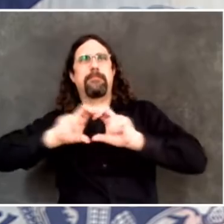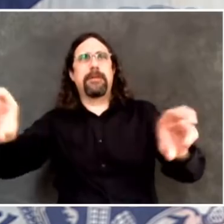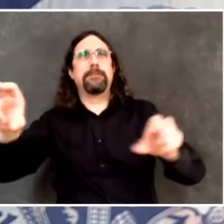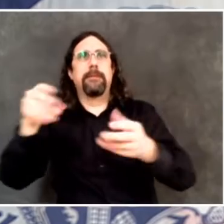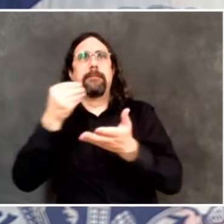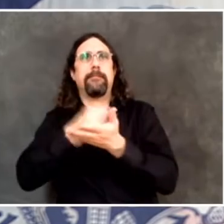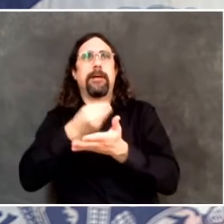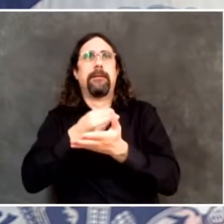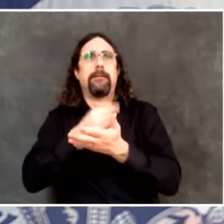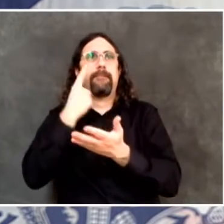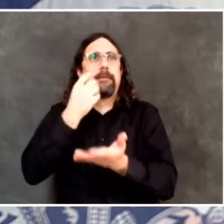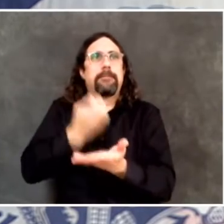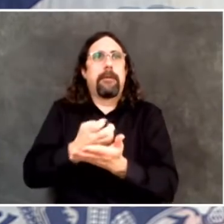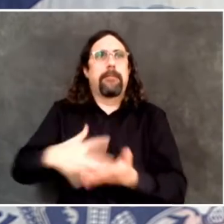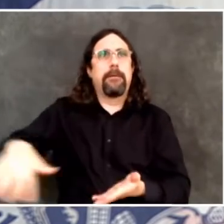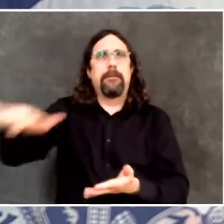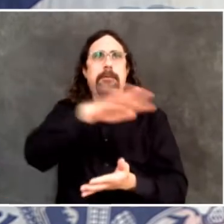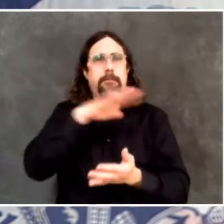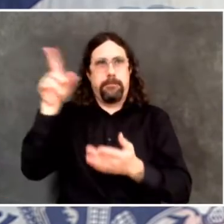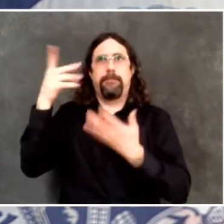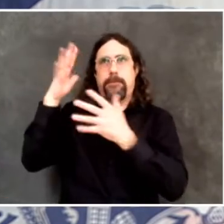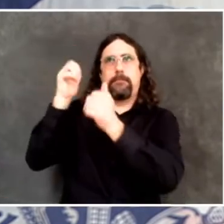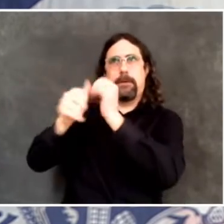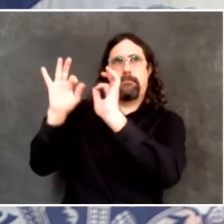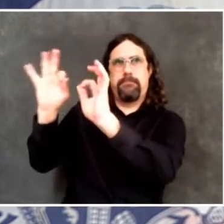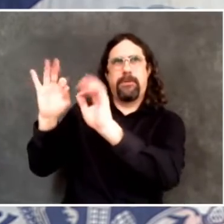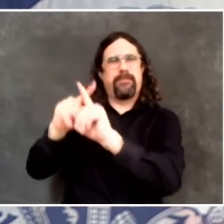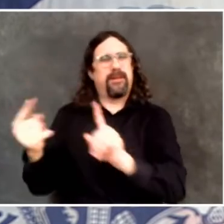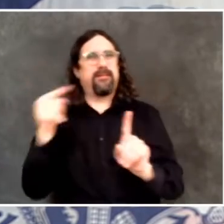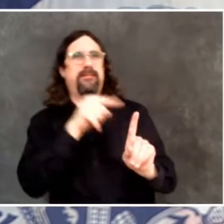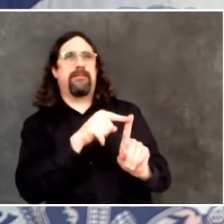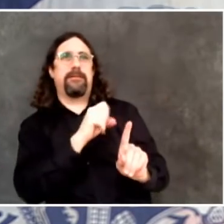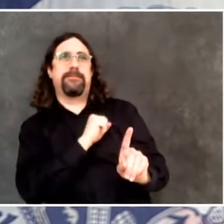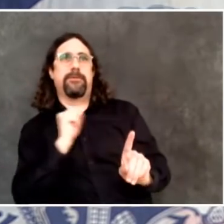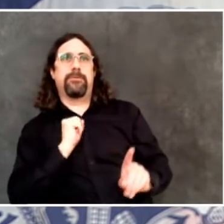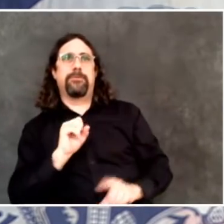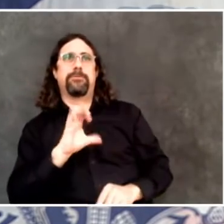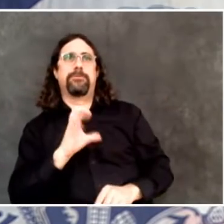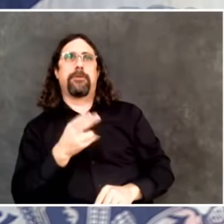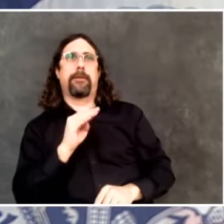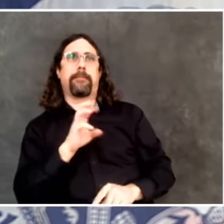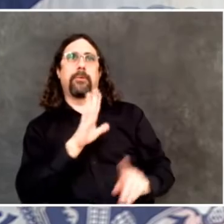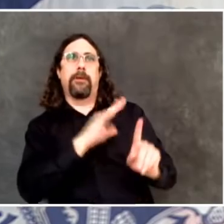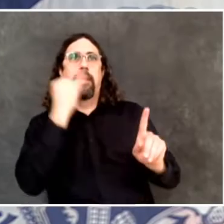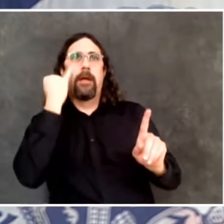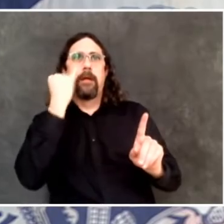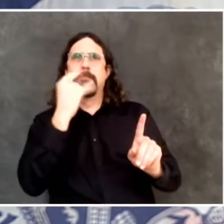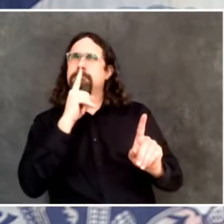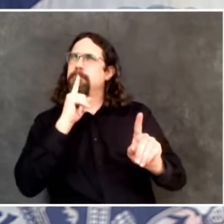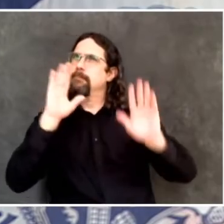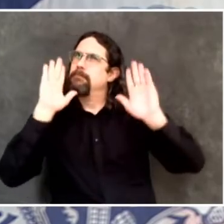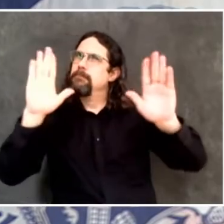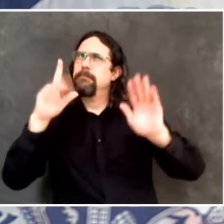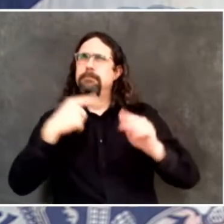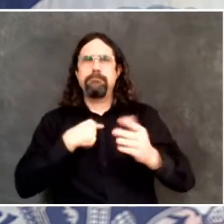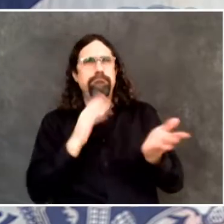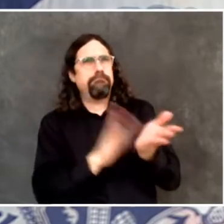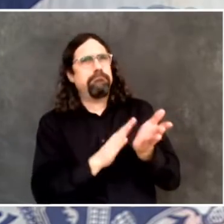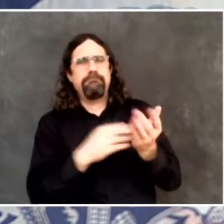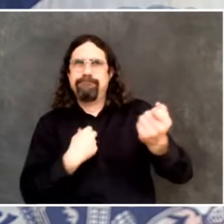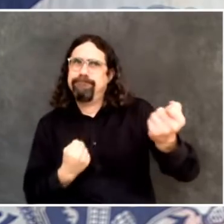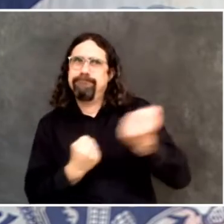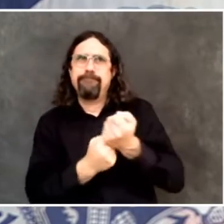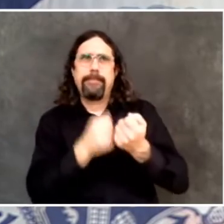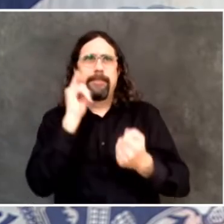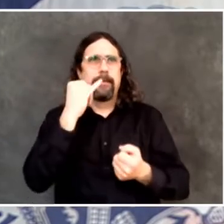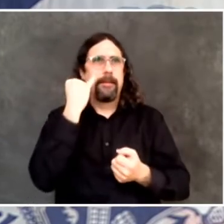bill. I know he is proposing, to his credit, I know Speaker Pelosi is leading the way as well, that